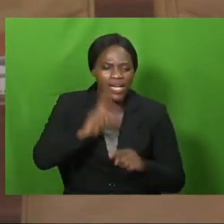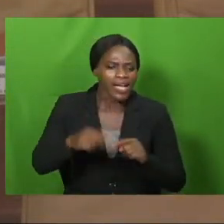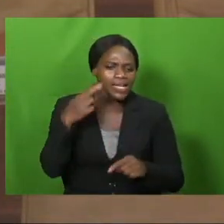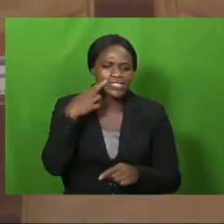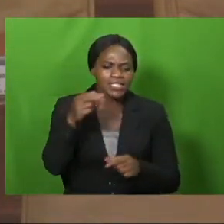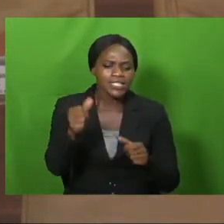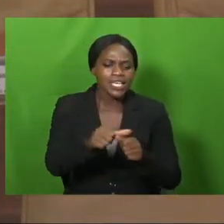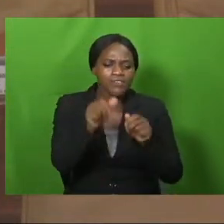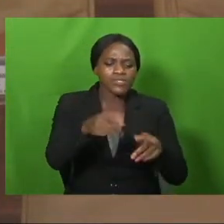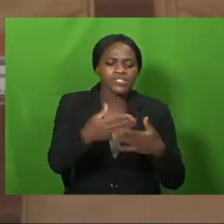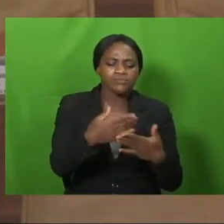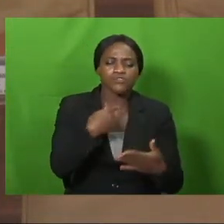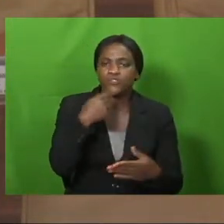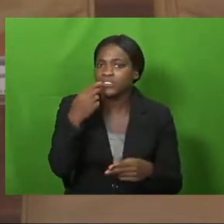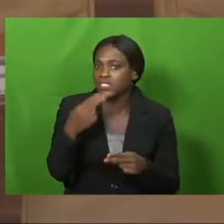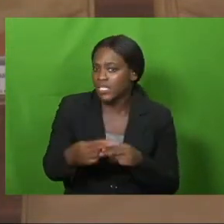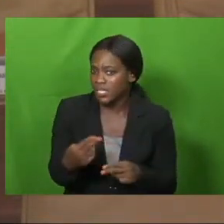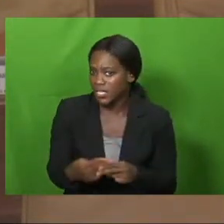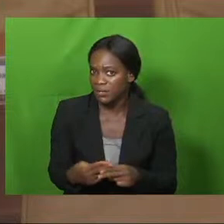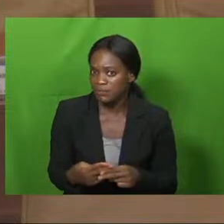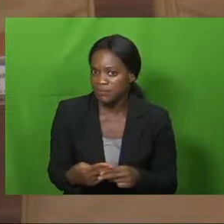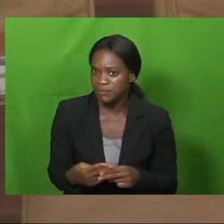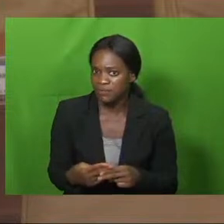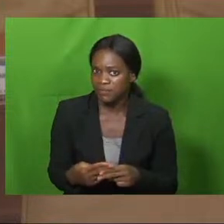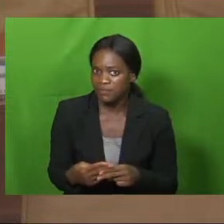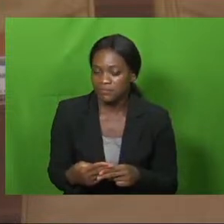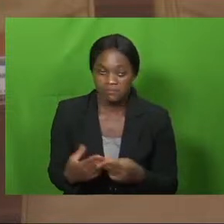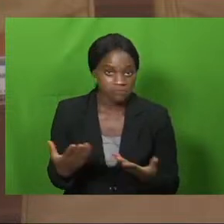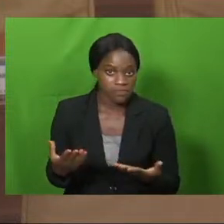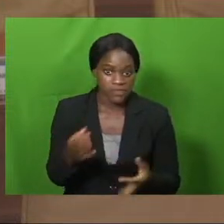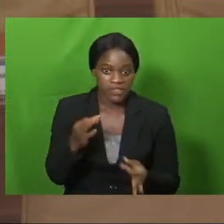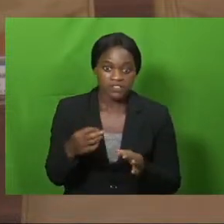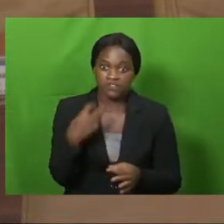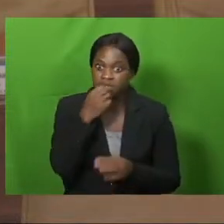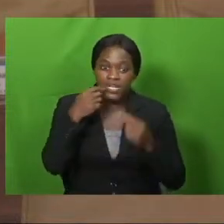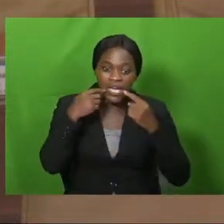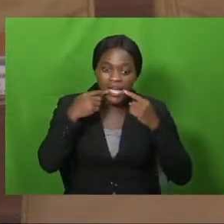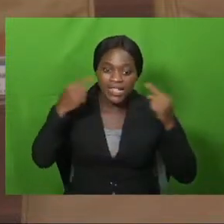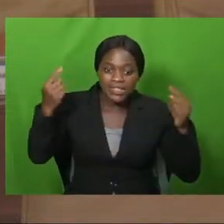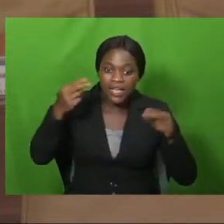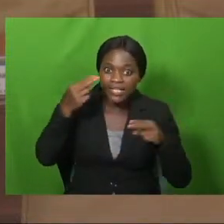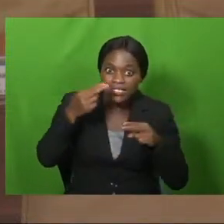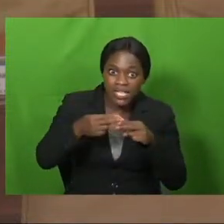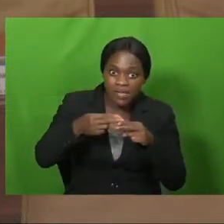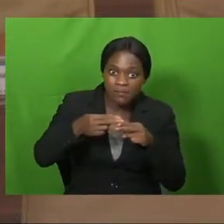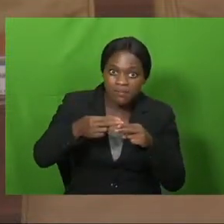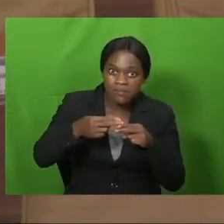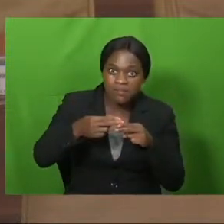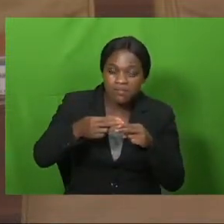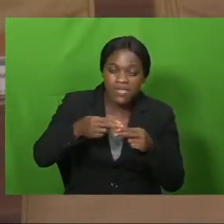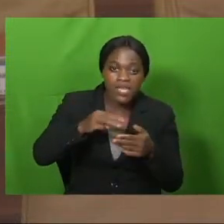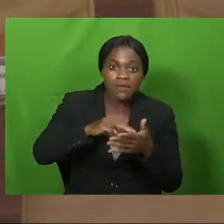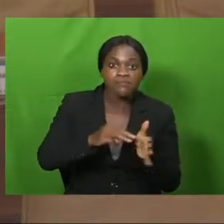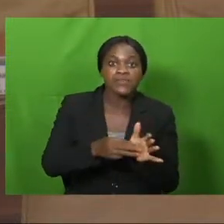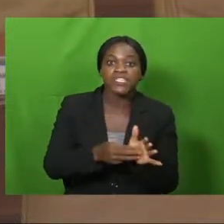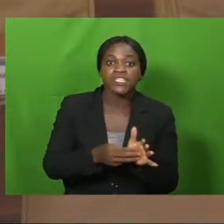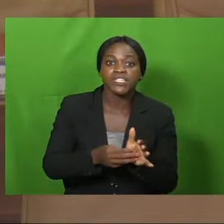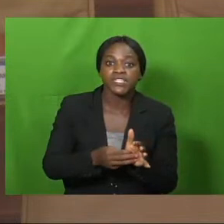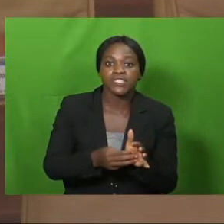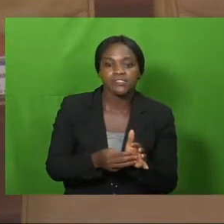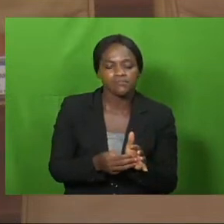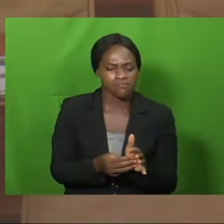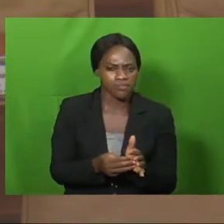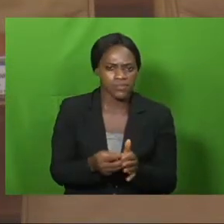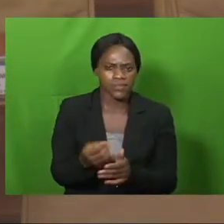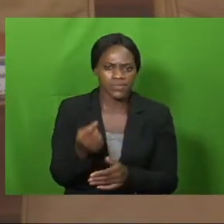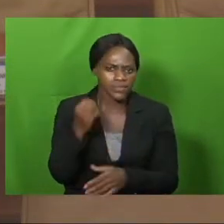name. So by Speaker announcing the name, doesn't mean conclude that she came. So